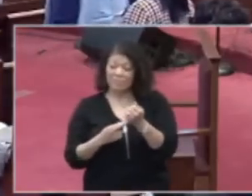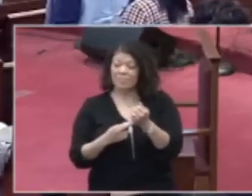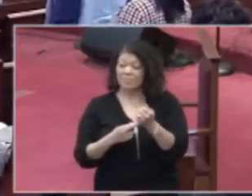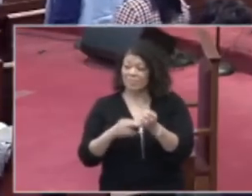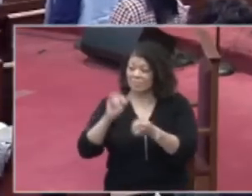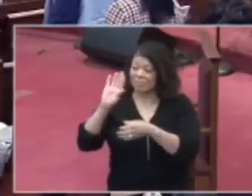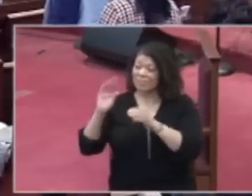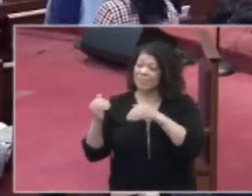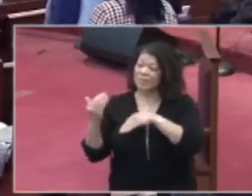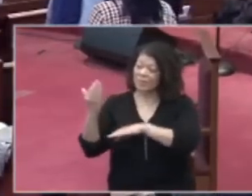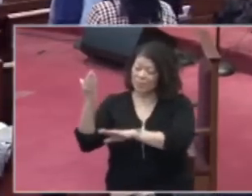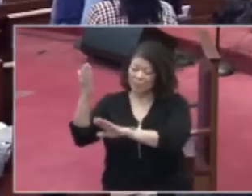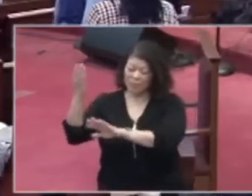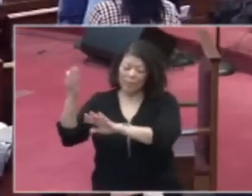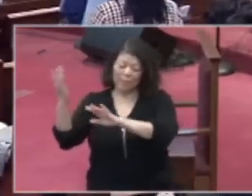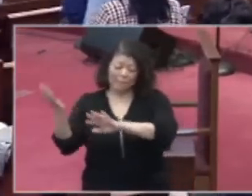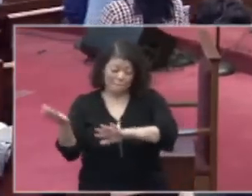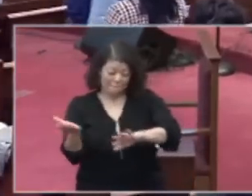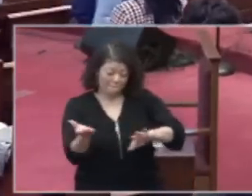the fire.